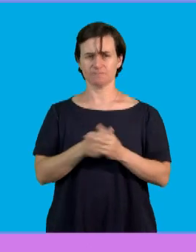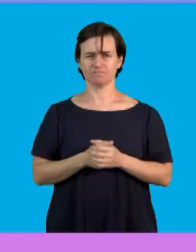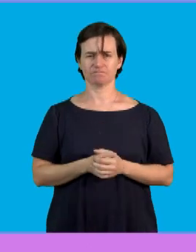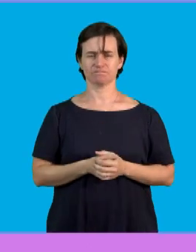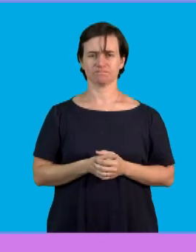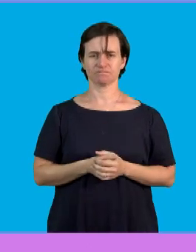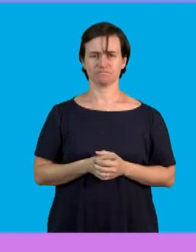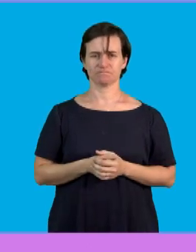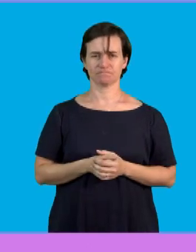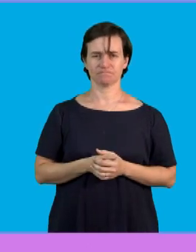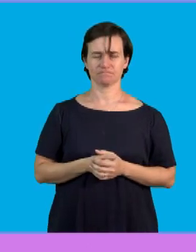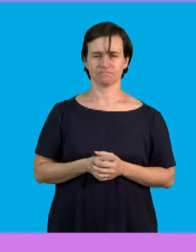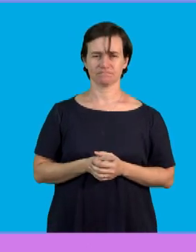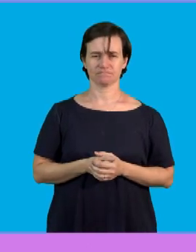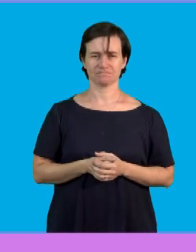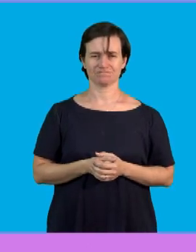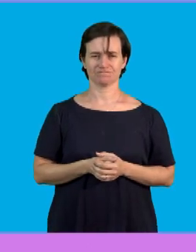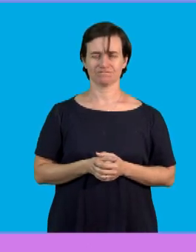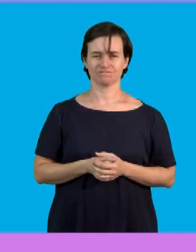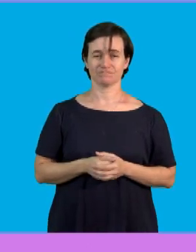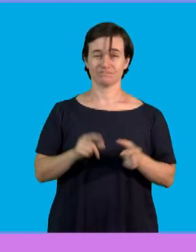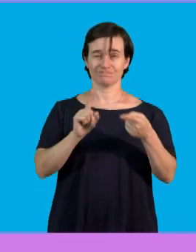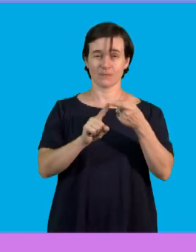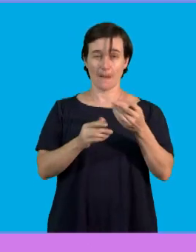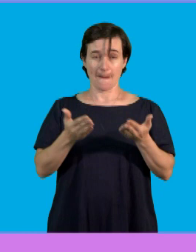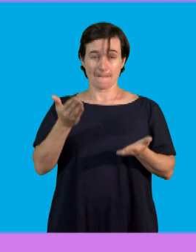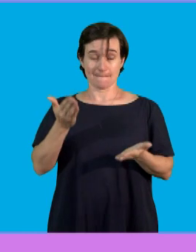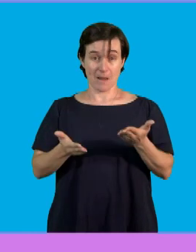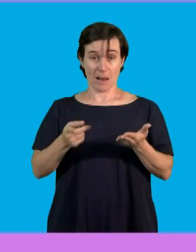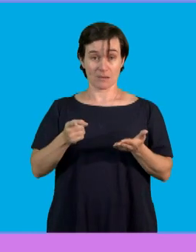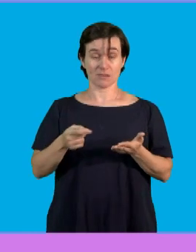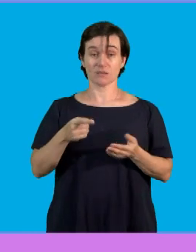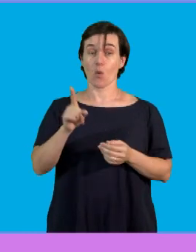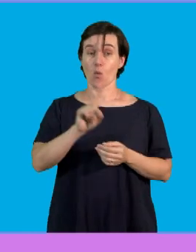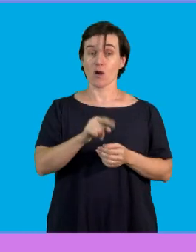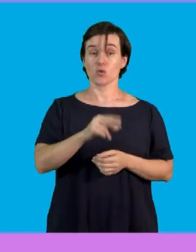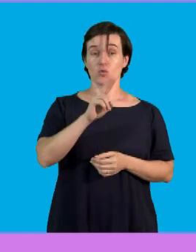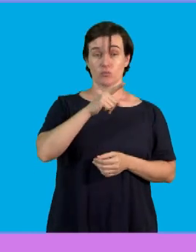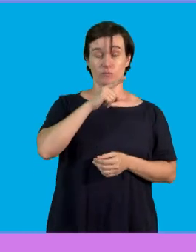first amount, it says the balance brought forward, of which it's